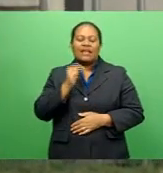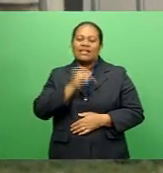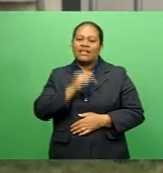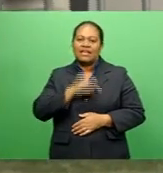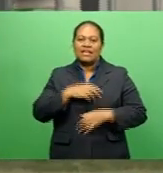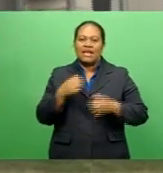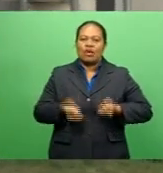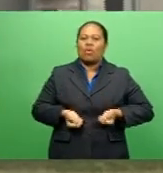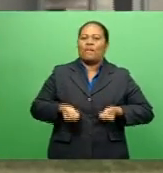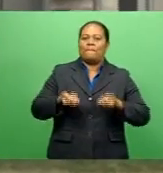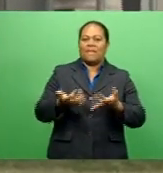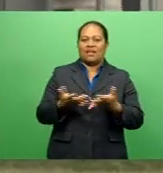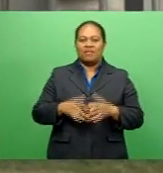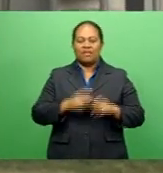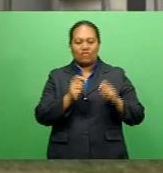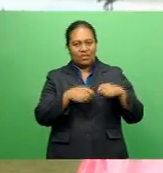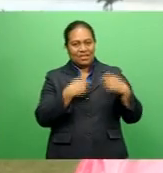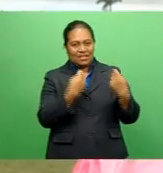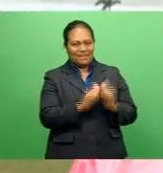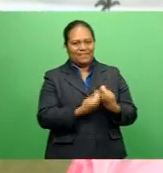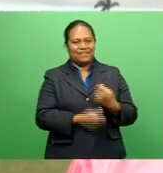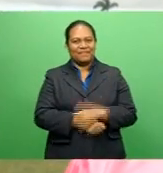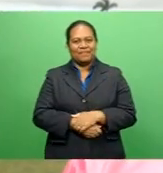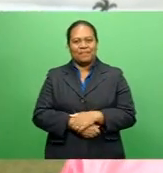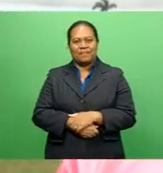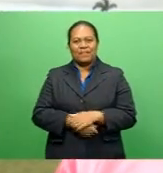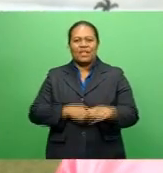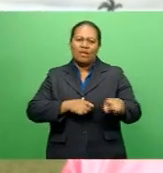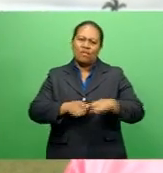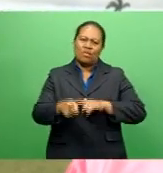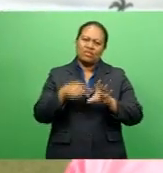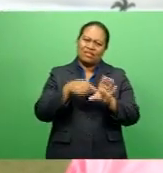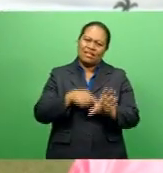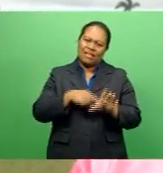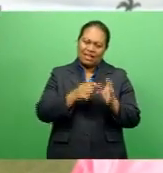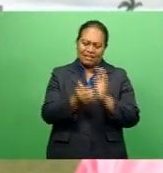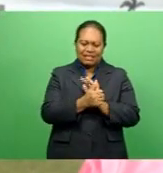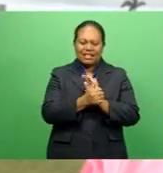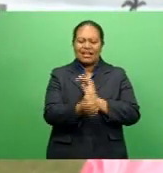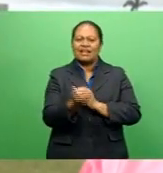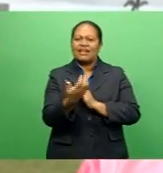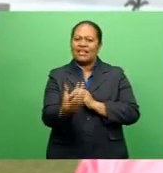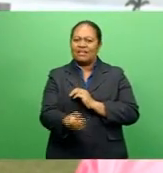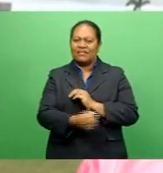the players. A lot of young talent has been seen from